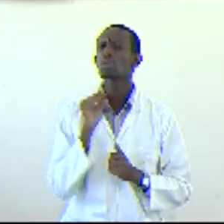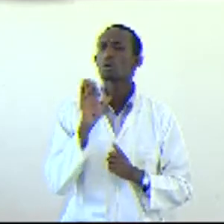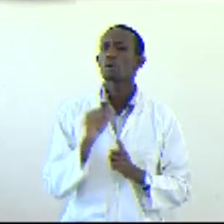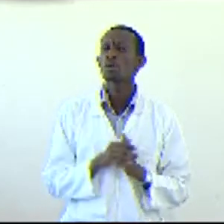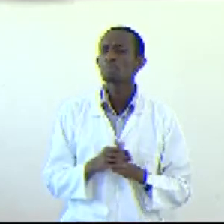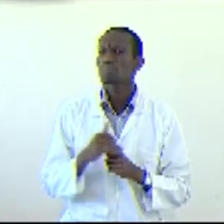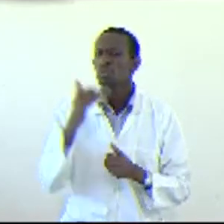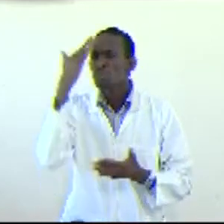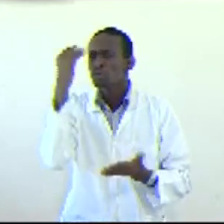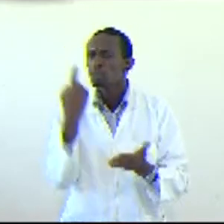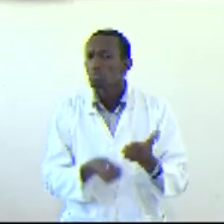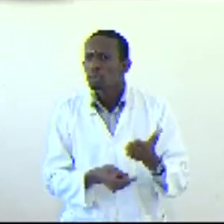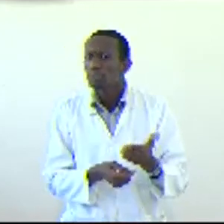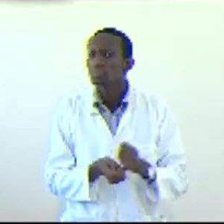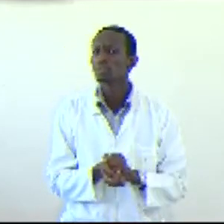is momentum?